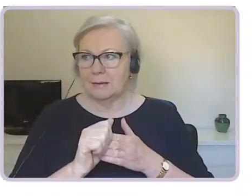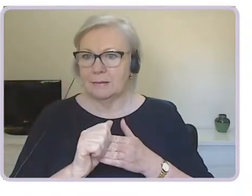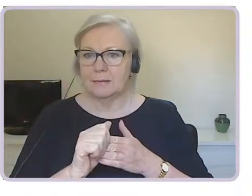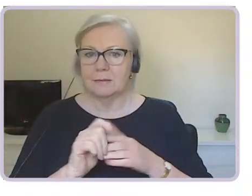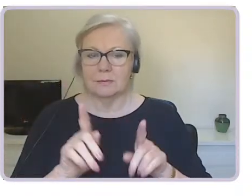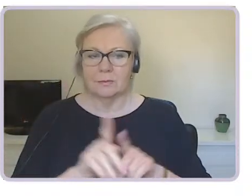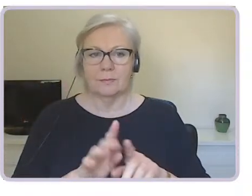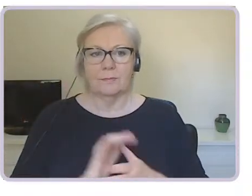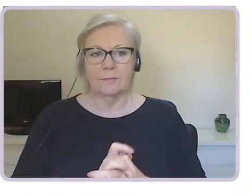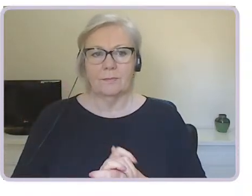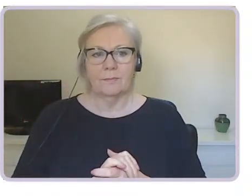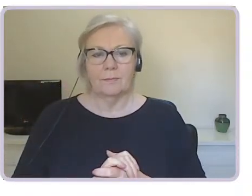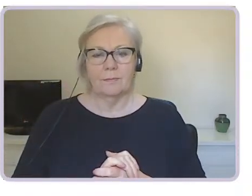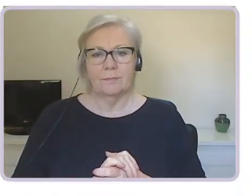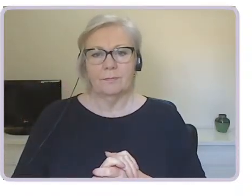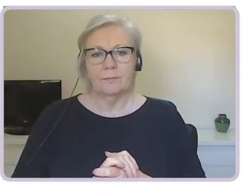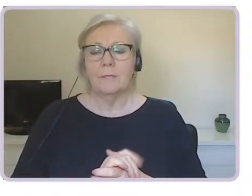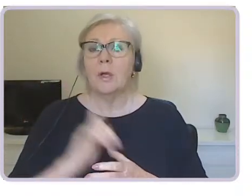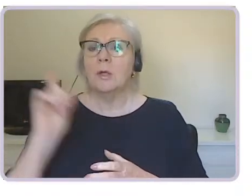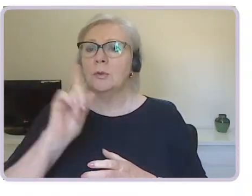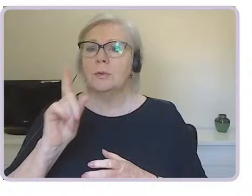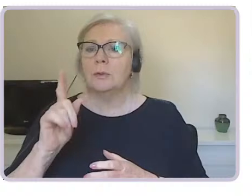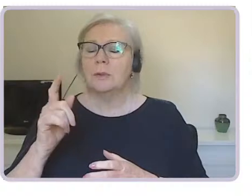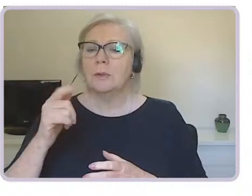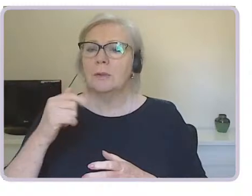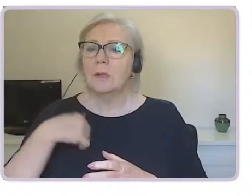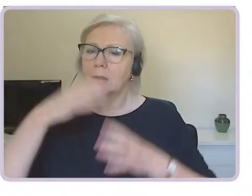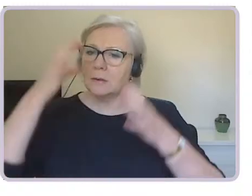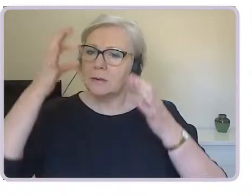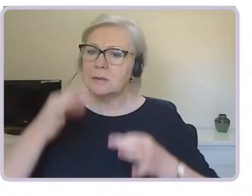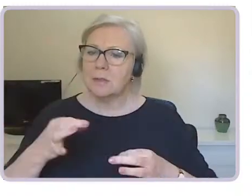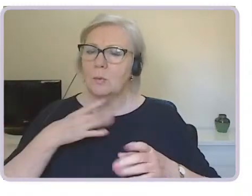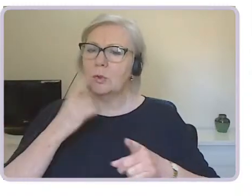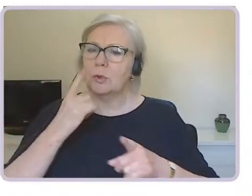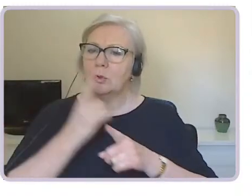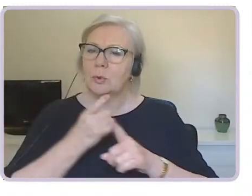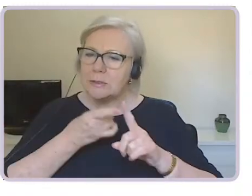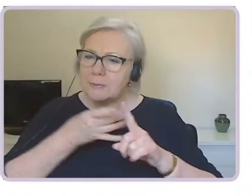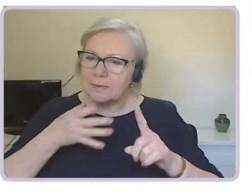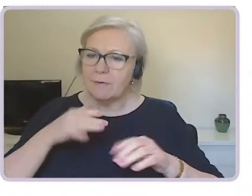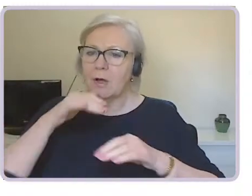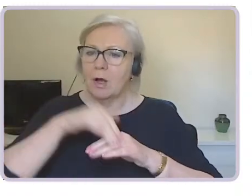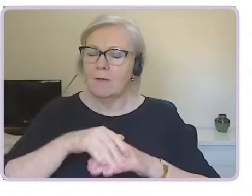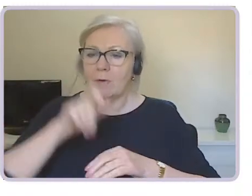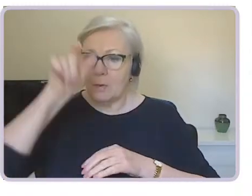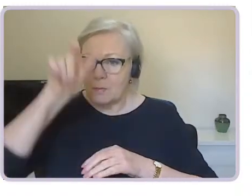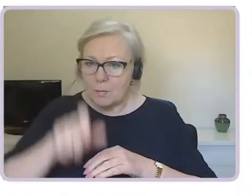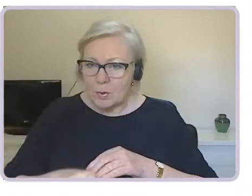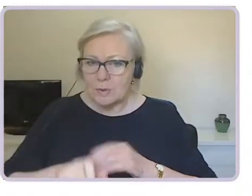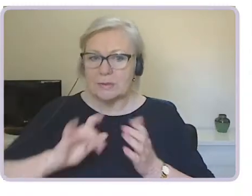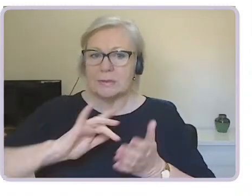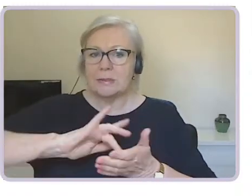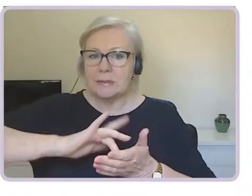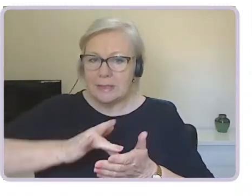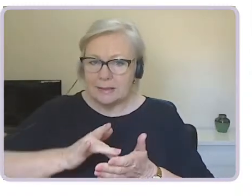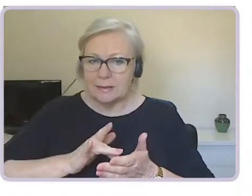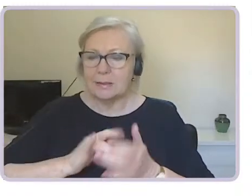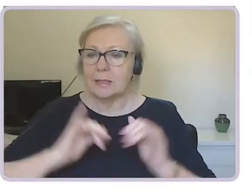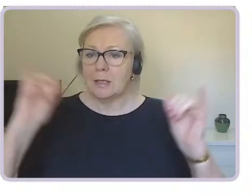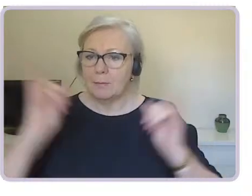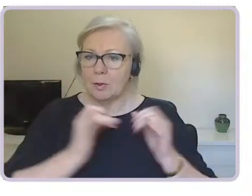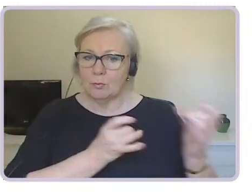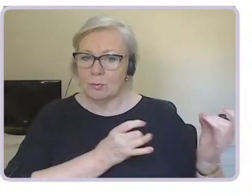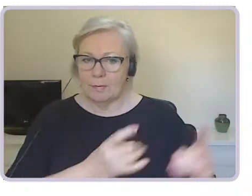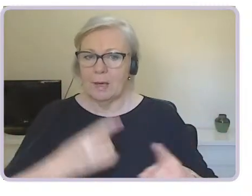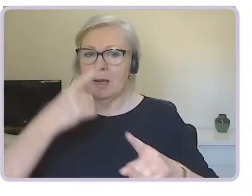Today, I actually have chosen to speak very specifically about person-centered emergency preparedness and a peer leadership program that